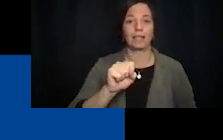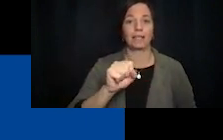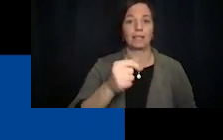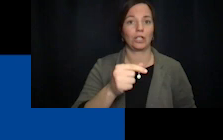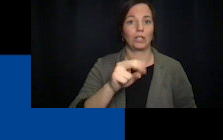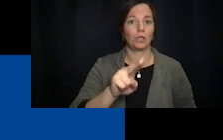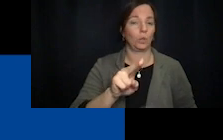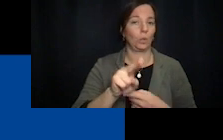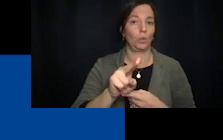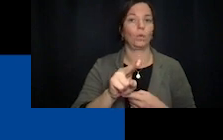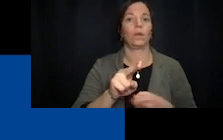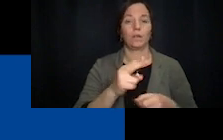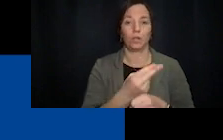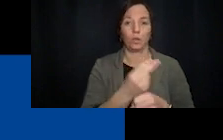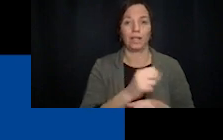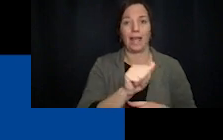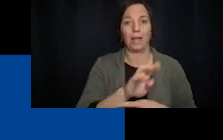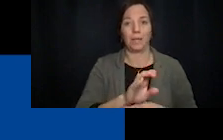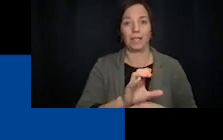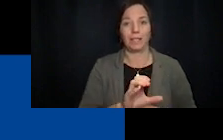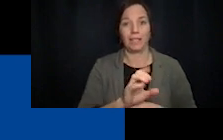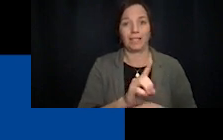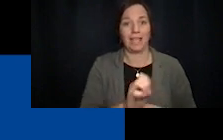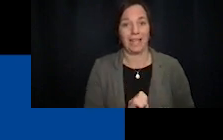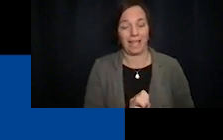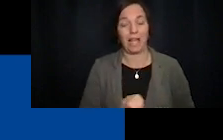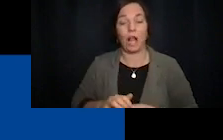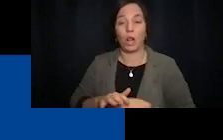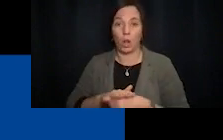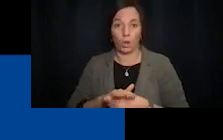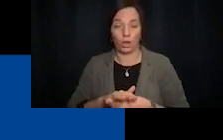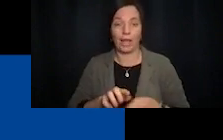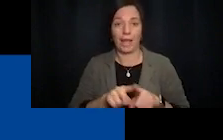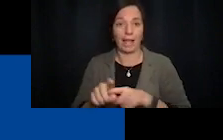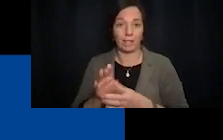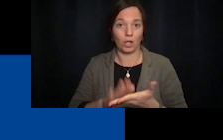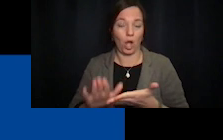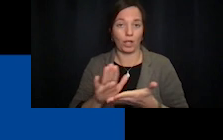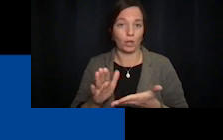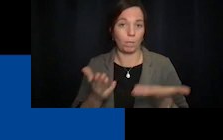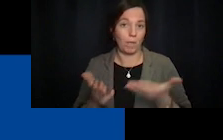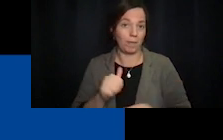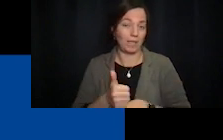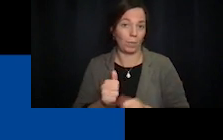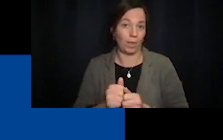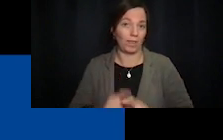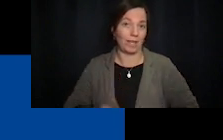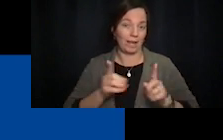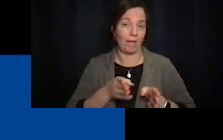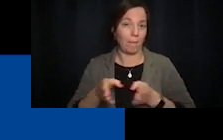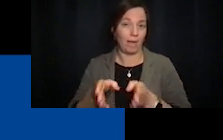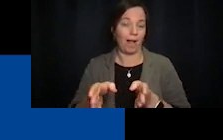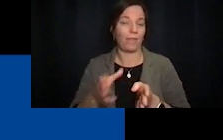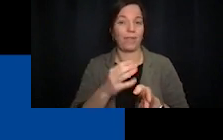C, D, and E, and locally we as colleges may set them up in different ways.